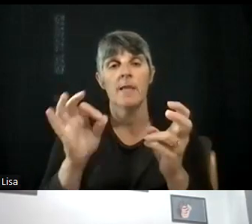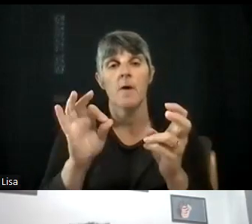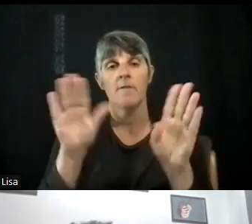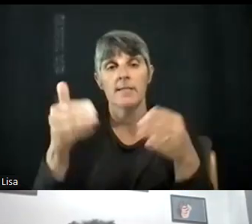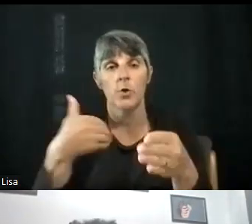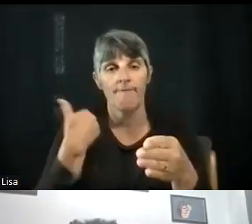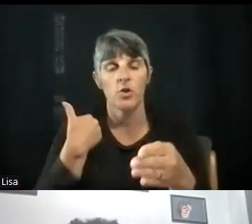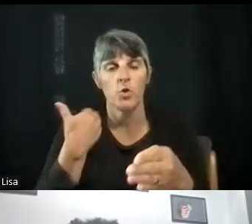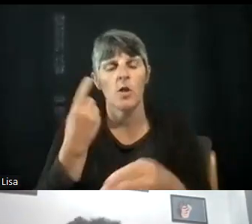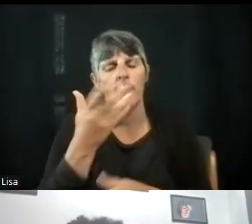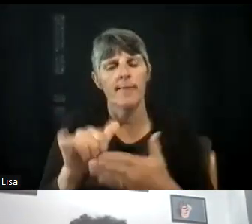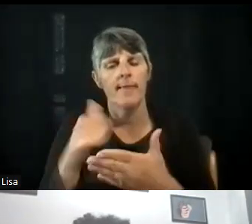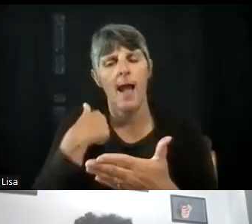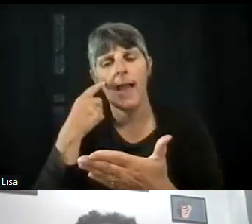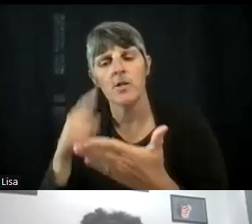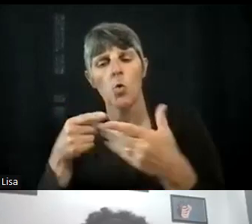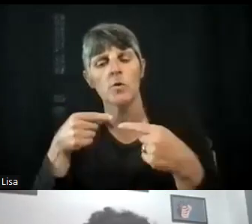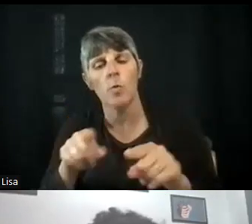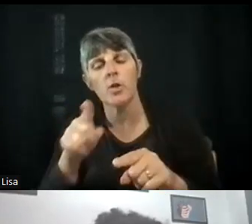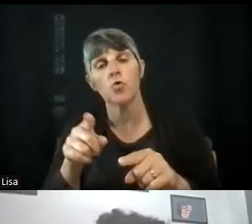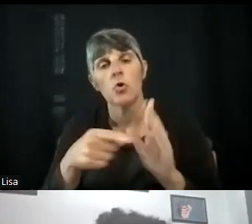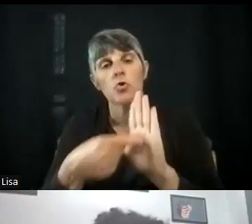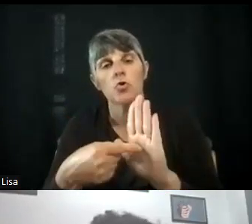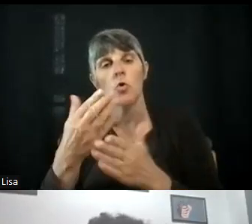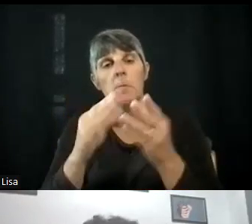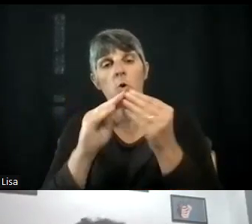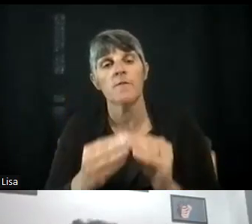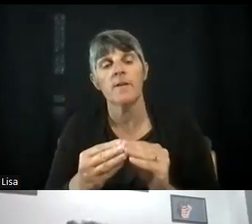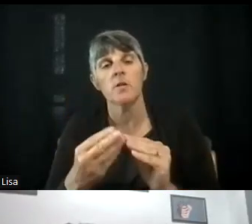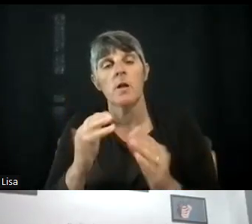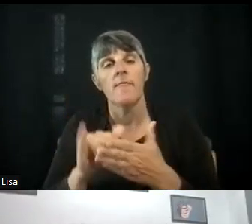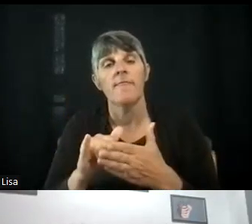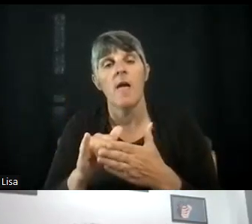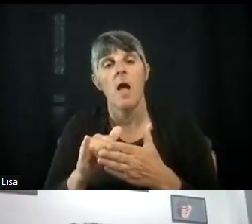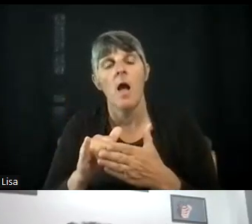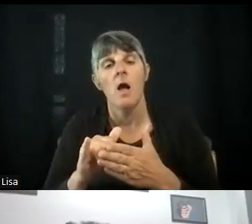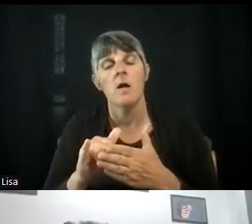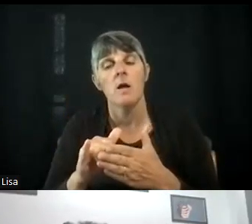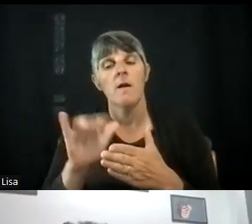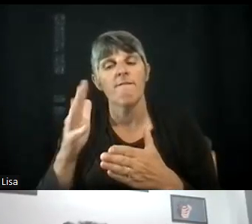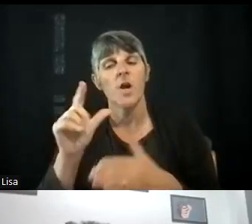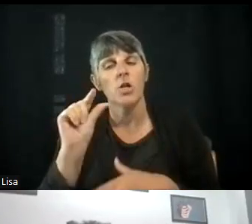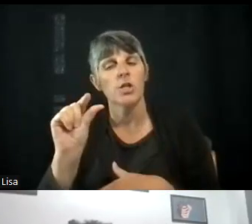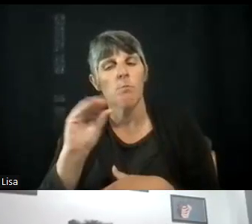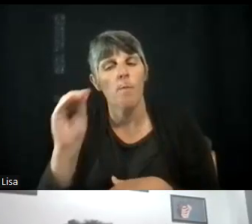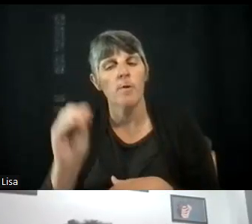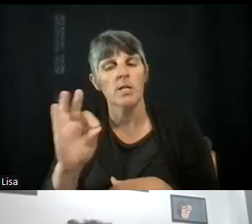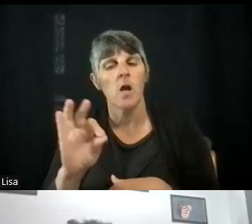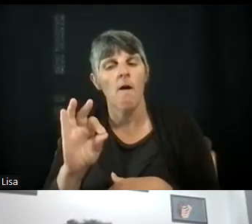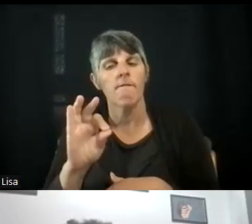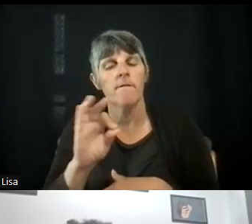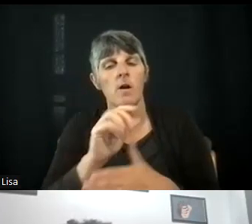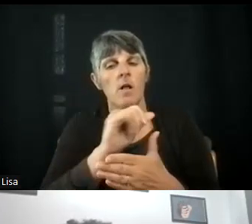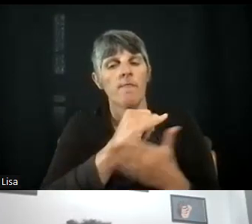for youth. And the one thing I noticed when you showed some of those figures was that there was a fairly small percentage of the Arts